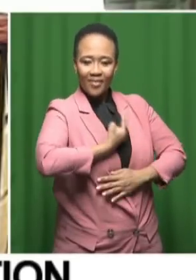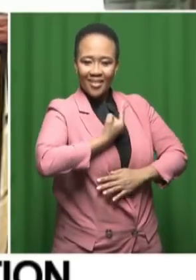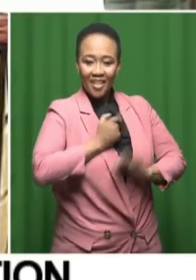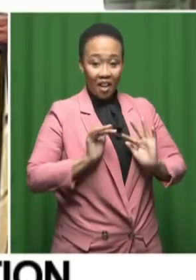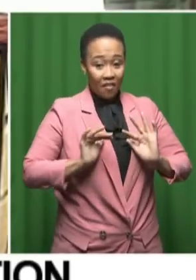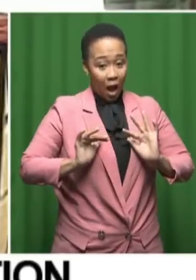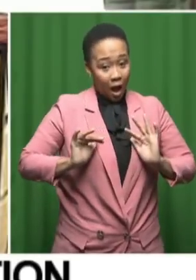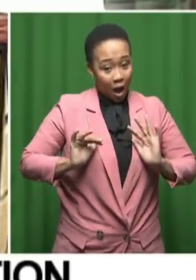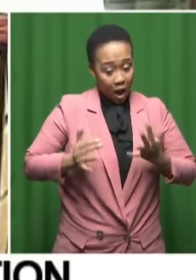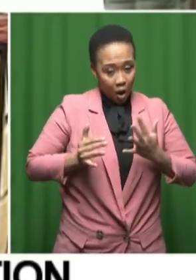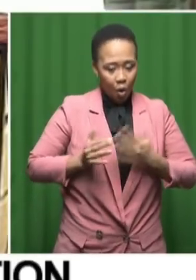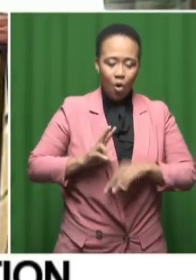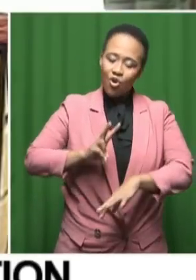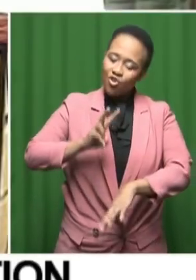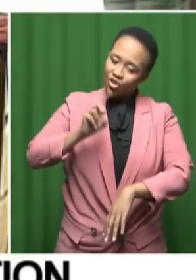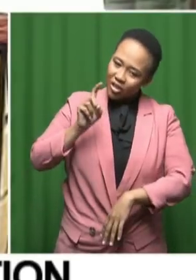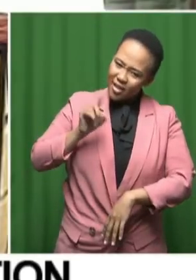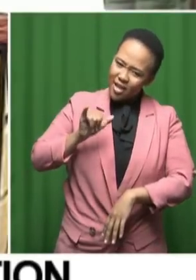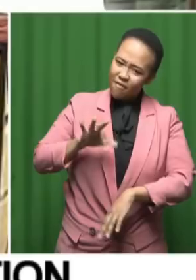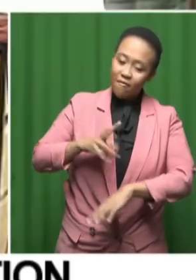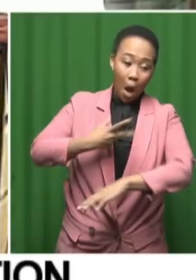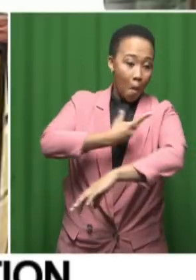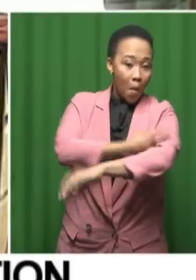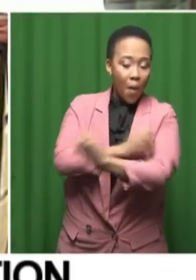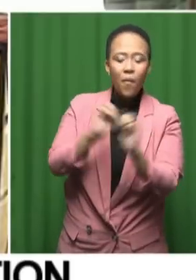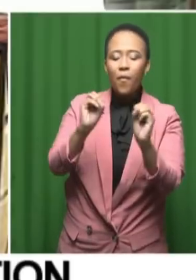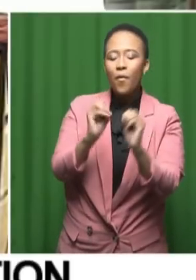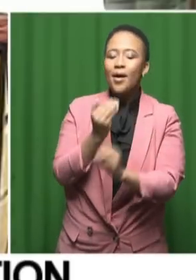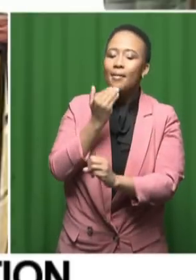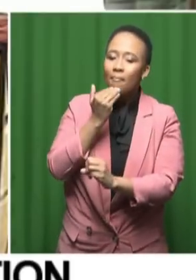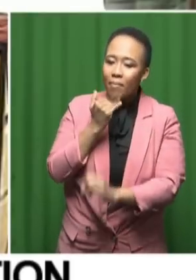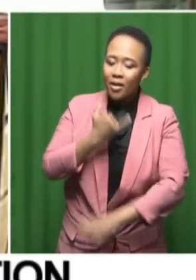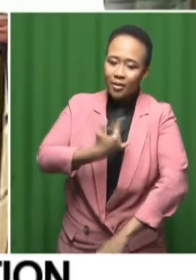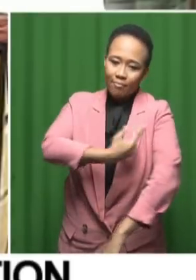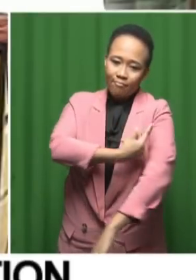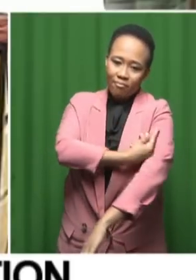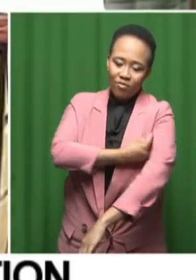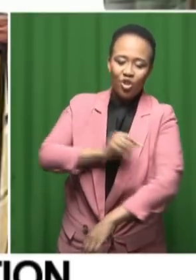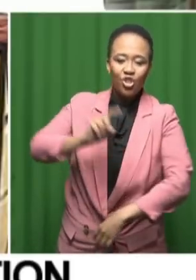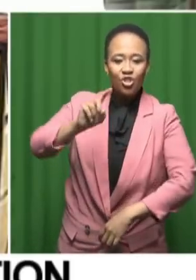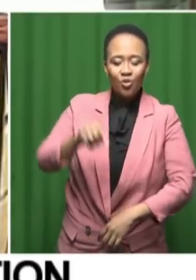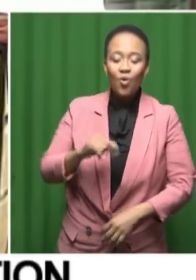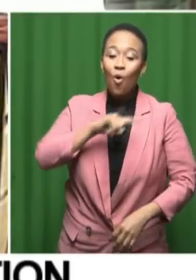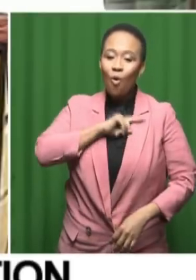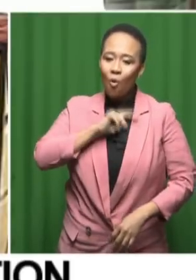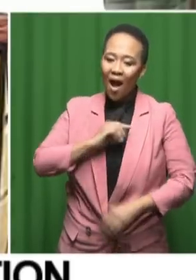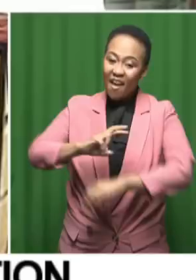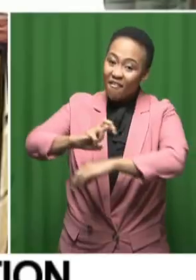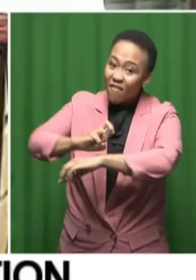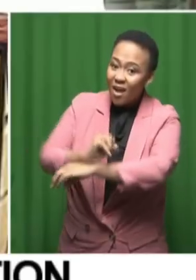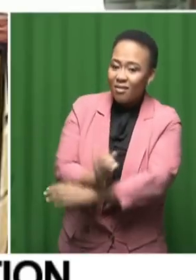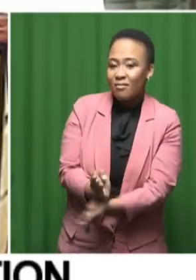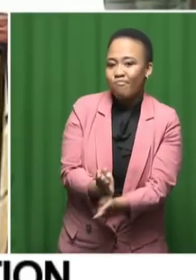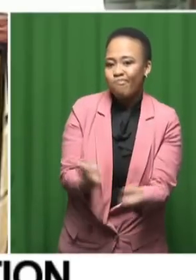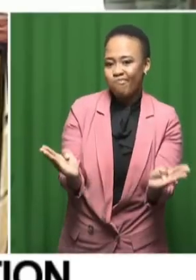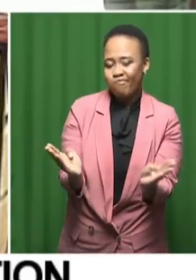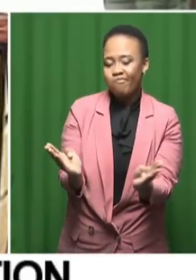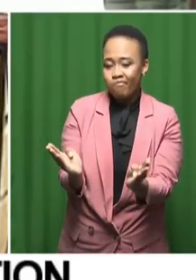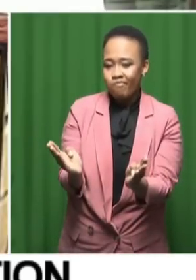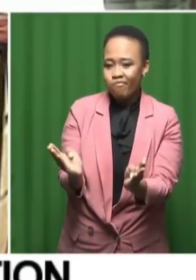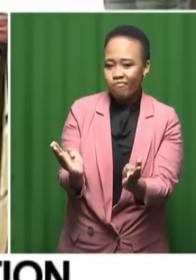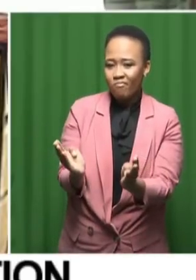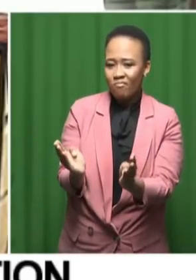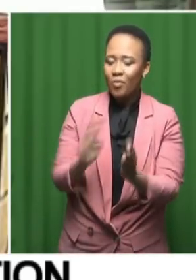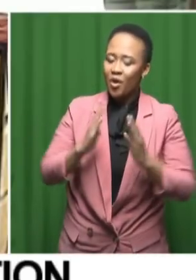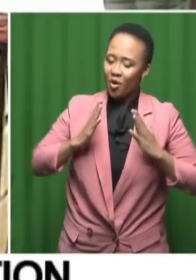if you've not get vaccinated, do get vaccinated. Because this virus is there, it's gonna freely move, it loves human body, and you need your